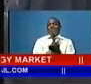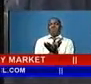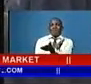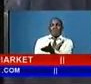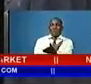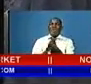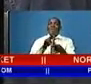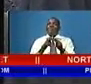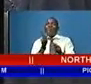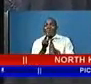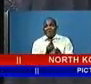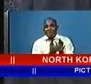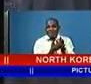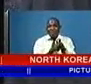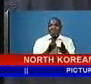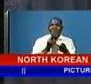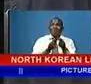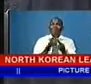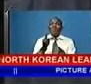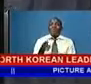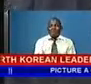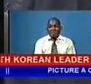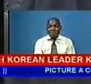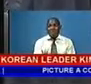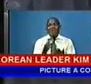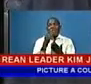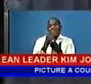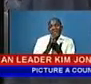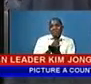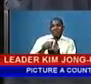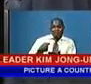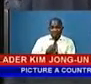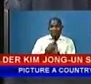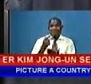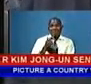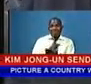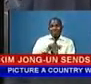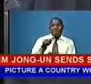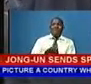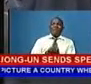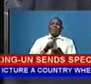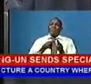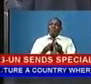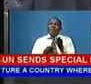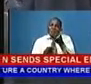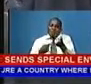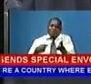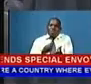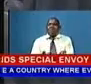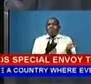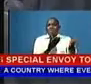were used in the cross-examination at every point. Every list that we submitted had an exhibit